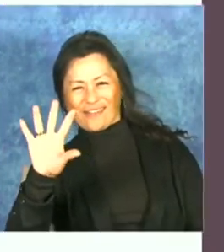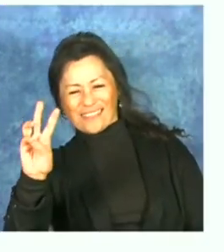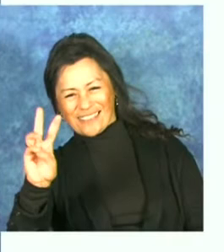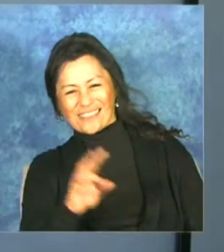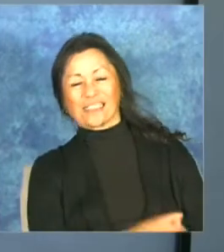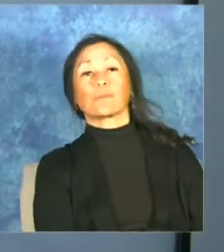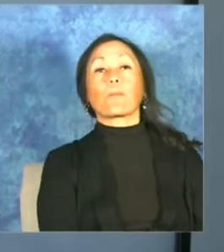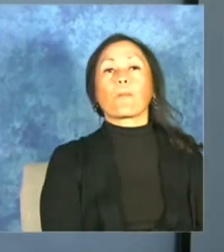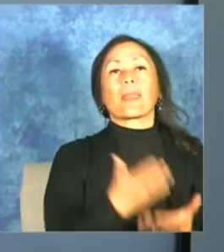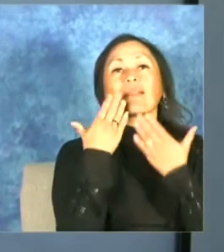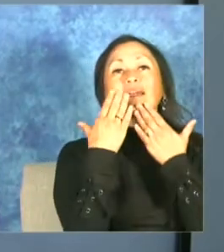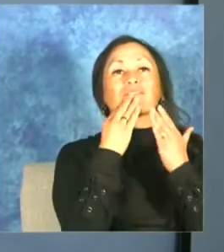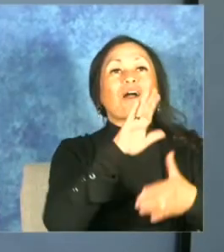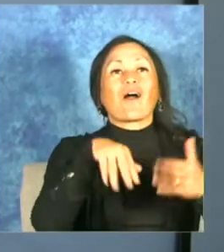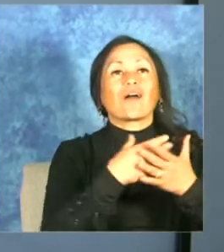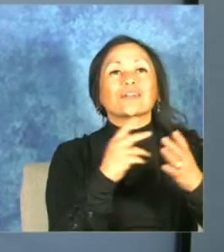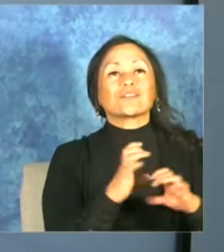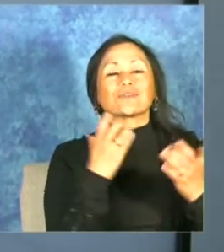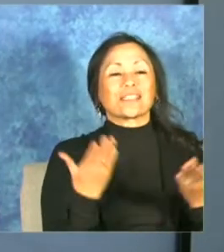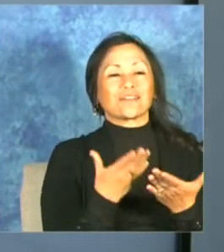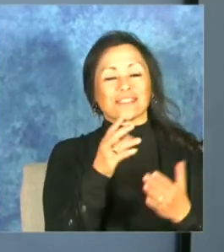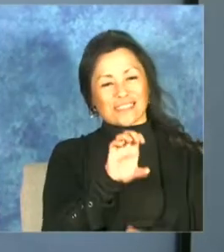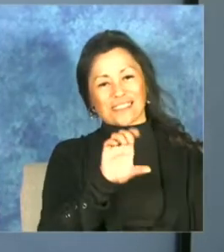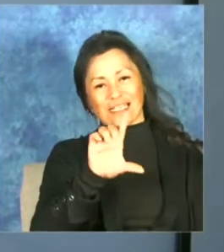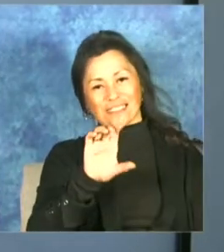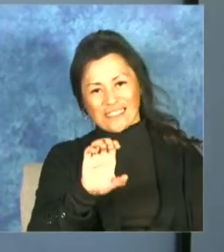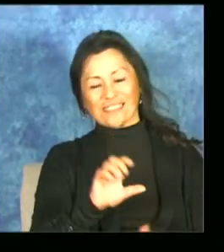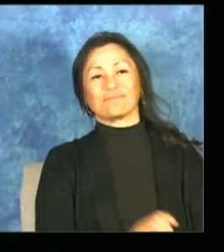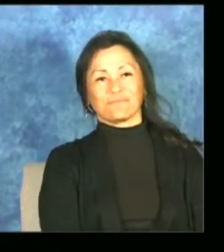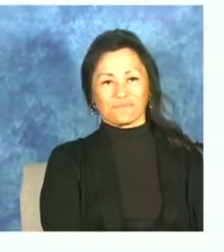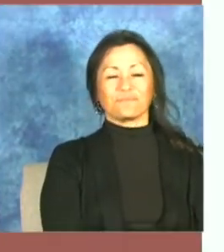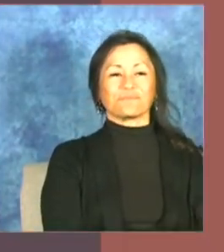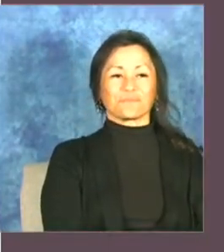73256. Thanks for all you're doing here at CLC.